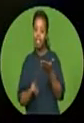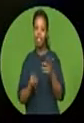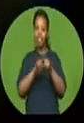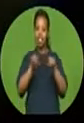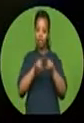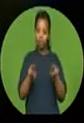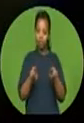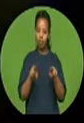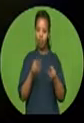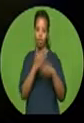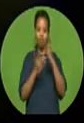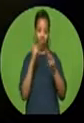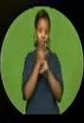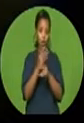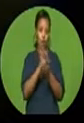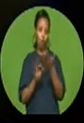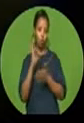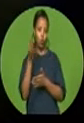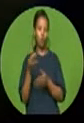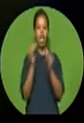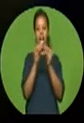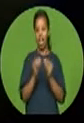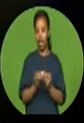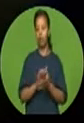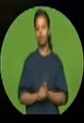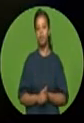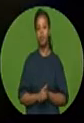different standard forms of accounts.